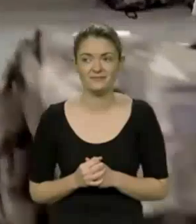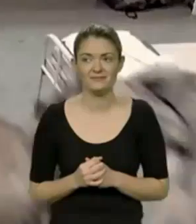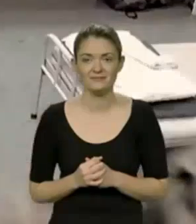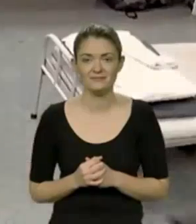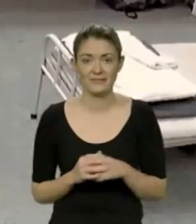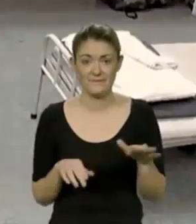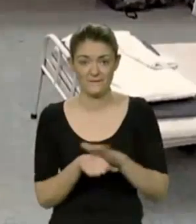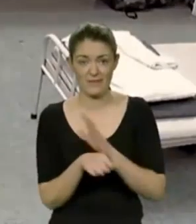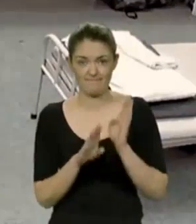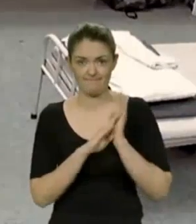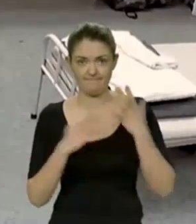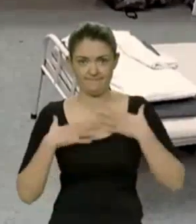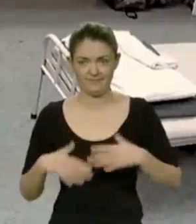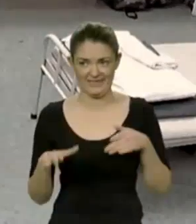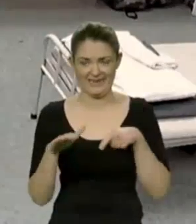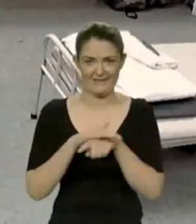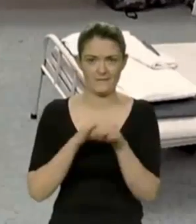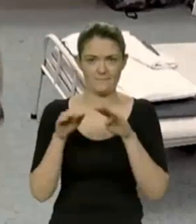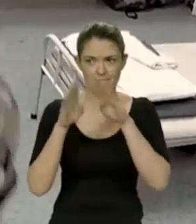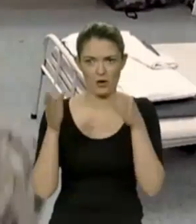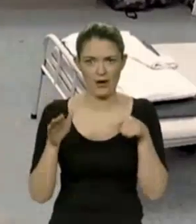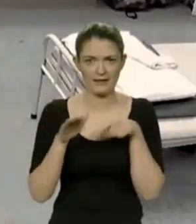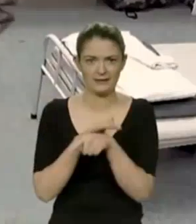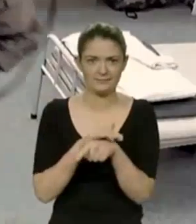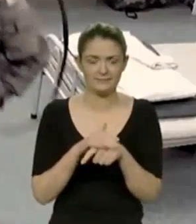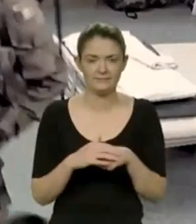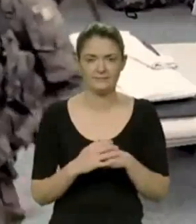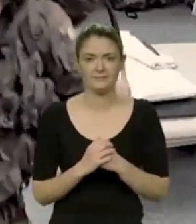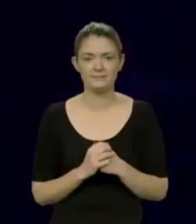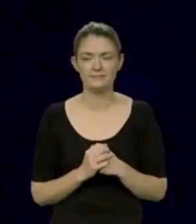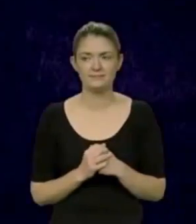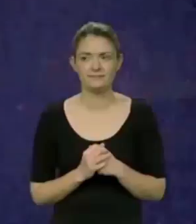In full battle dress, they leave the barracks.